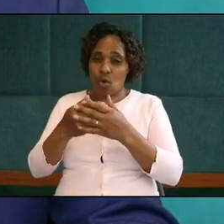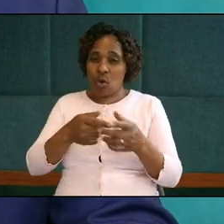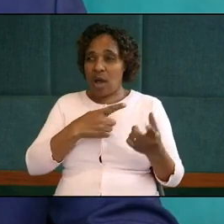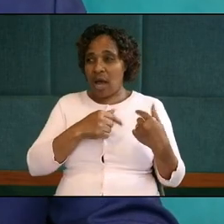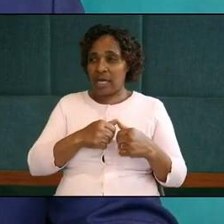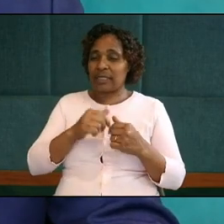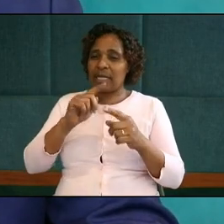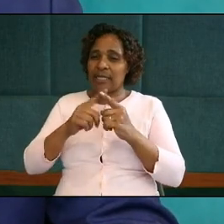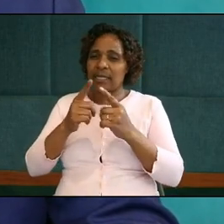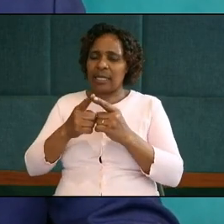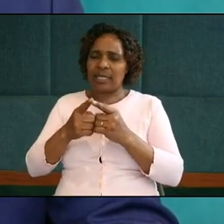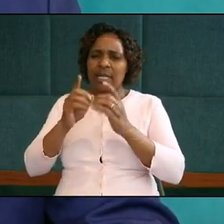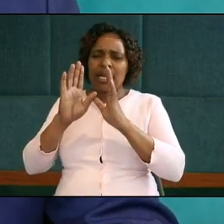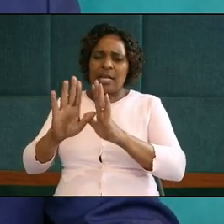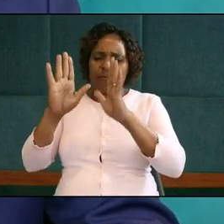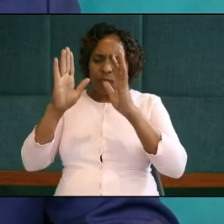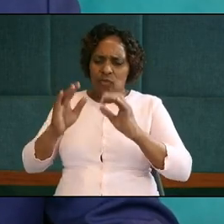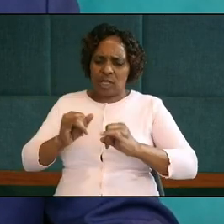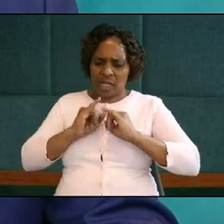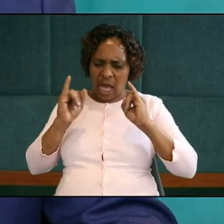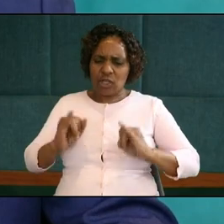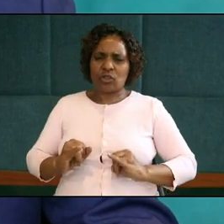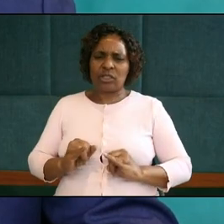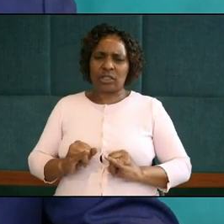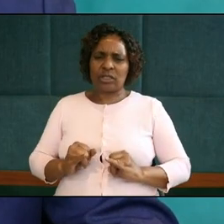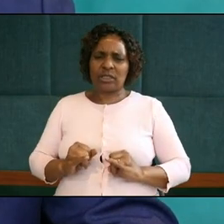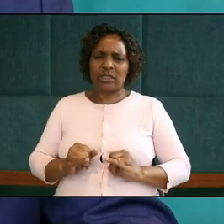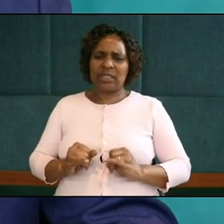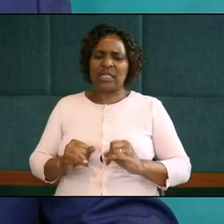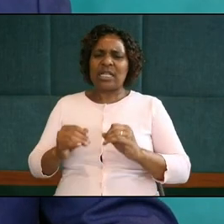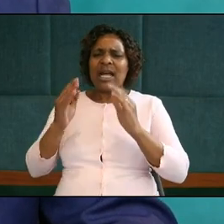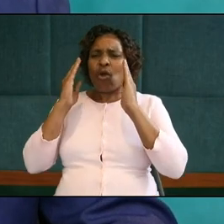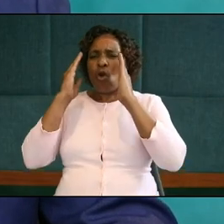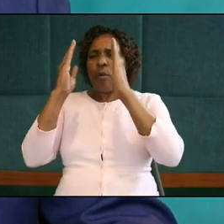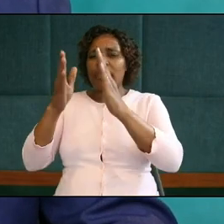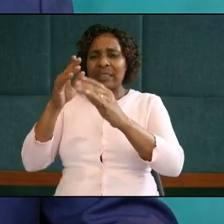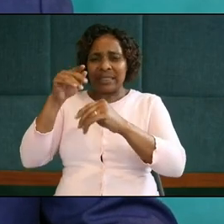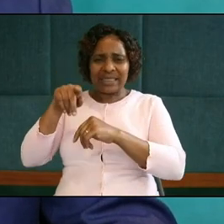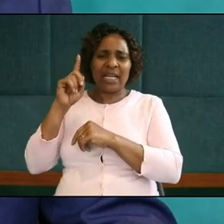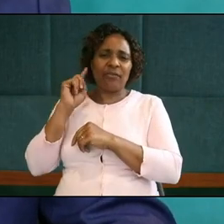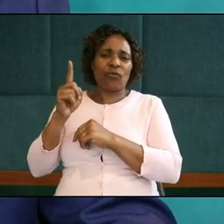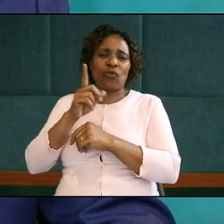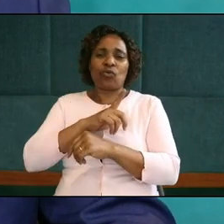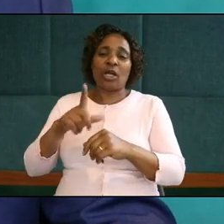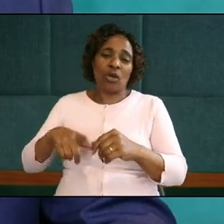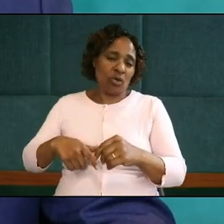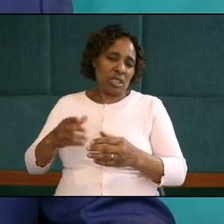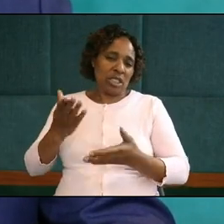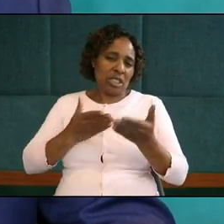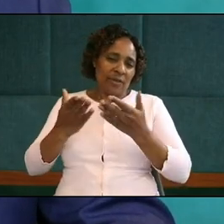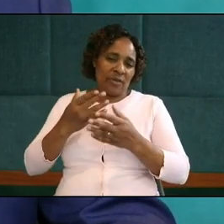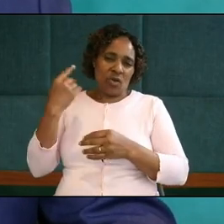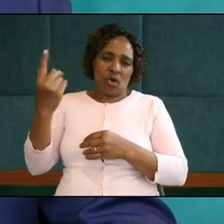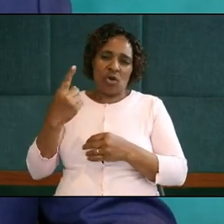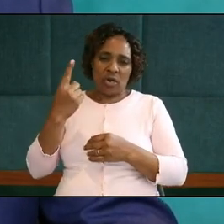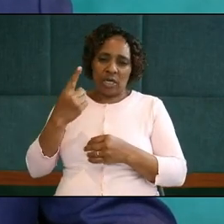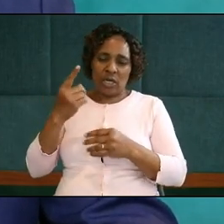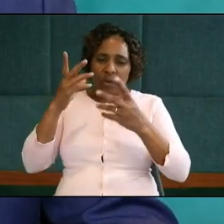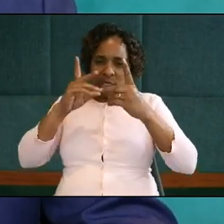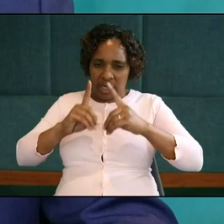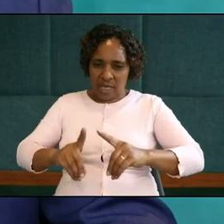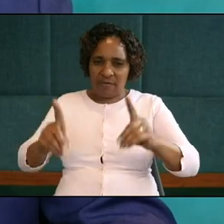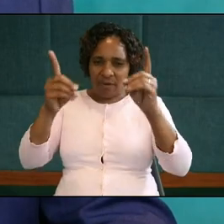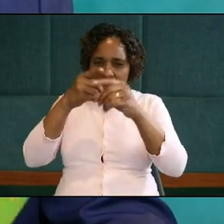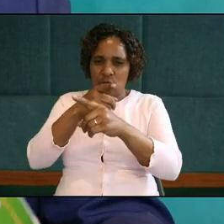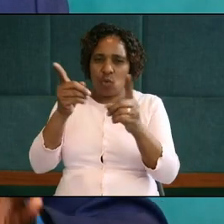rid yourselves of the foreign gods, the Ashtoreths, you know, and commit yourselves to the Lord and serve him only, and he will deliver you out